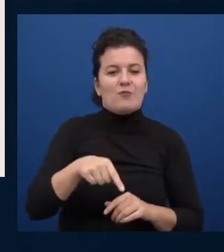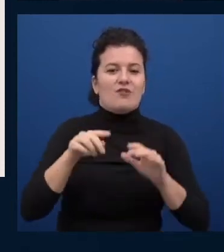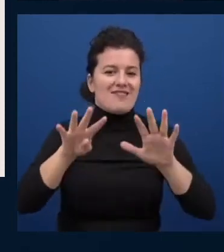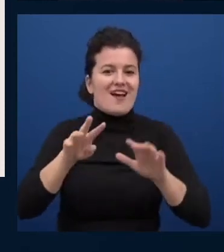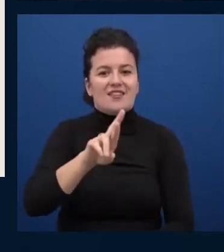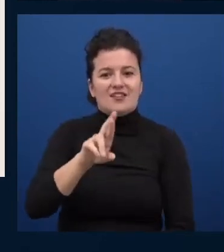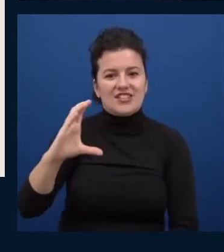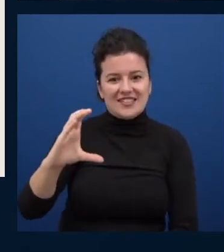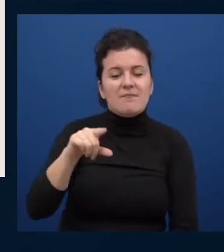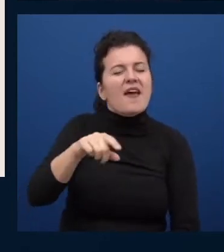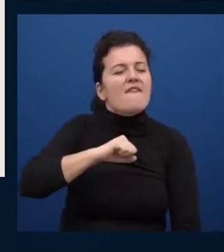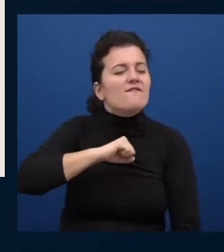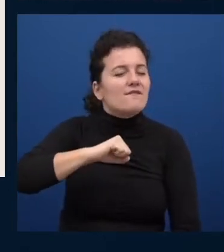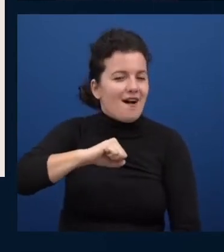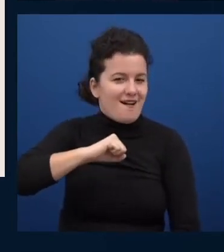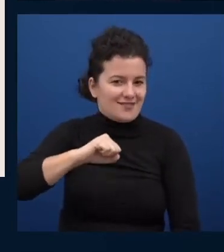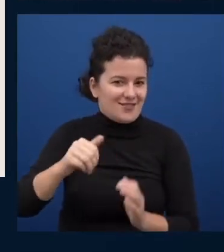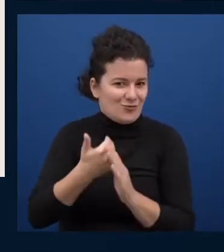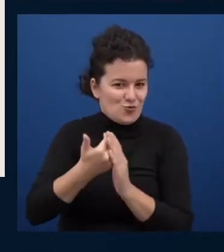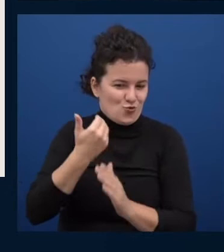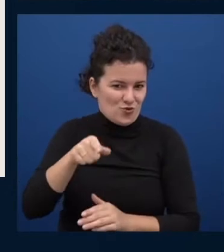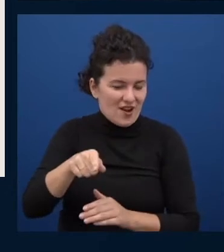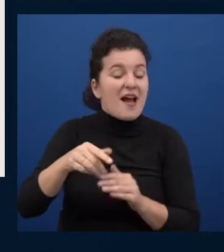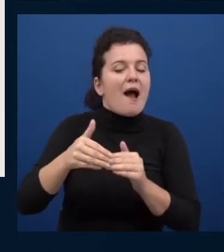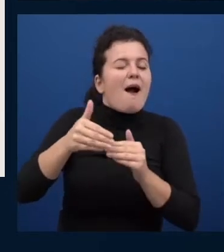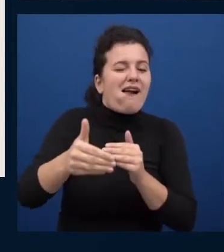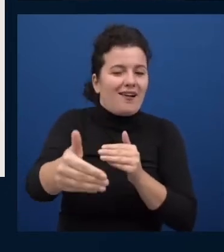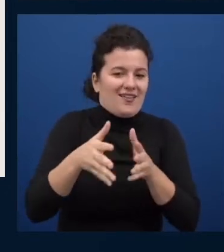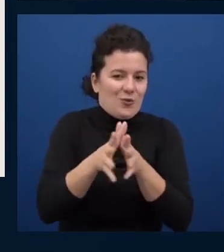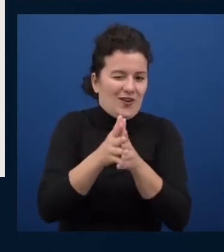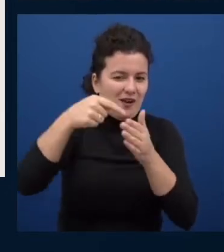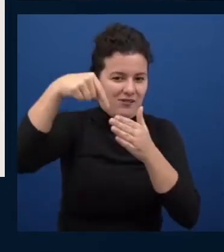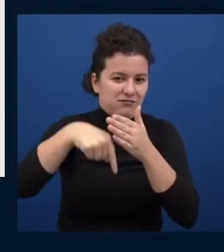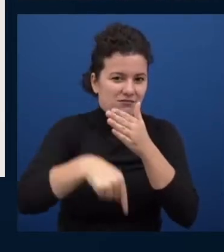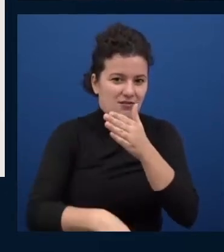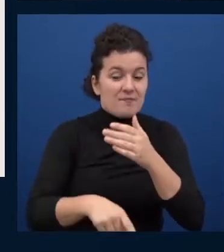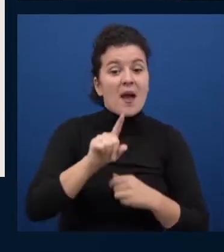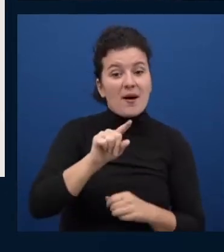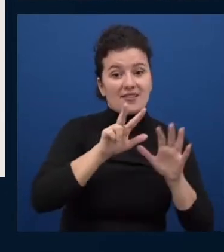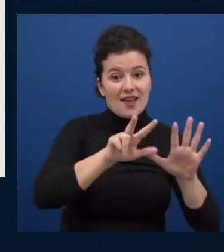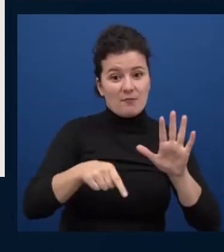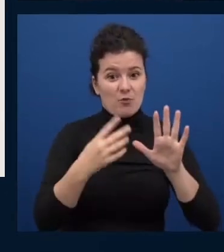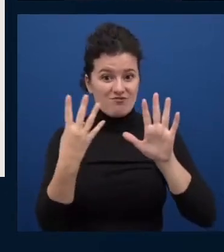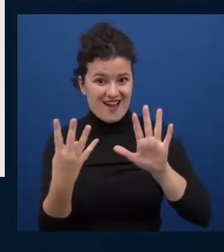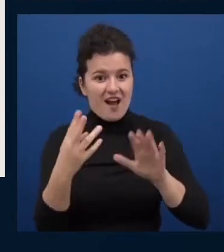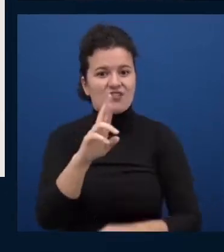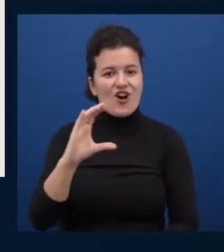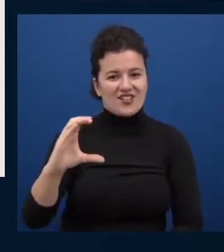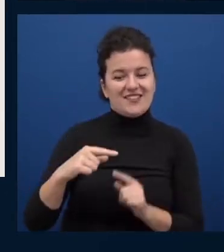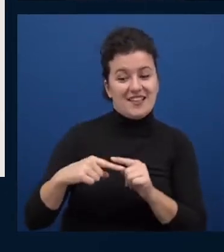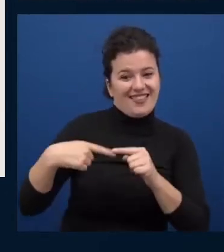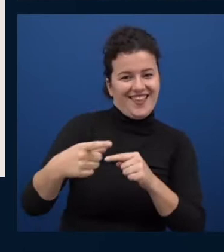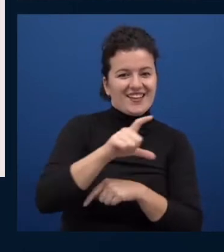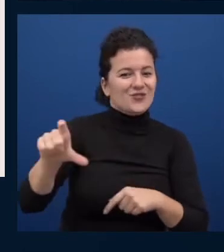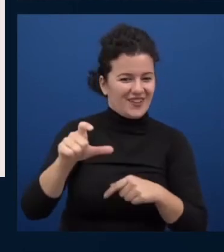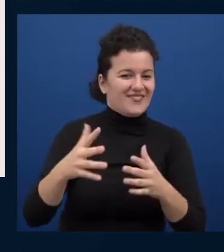up. I'll tell you a little bit more about that later, but you can expect an RC for 8.9 already next week. And I think 8.9 is actually a